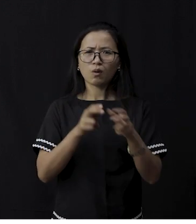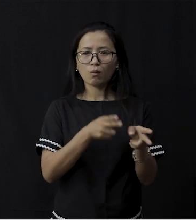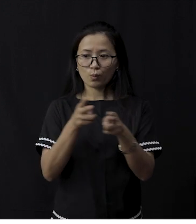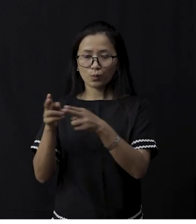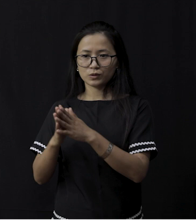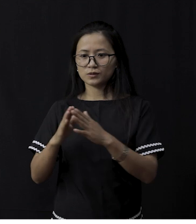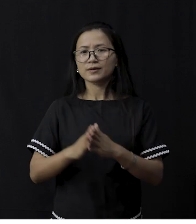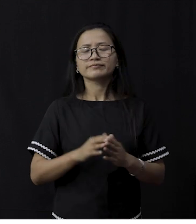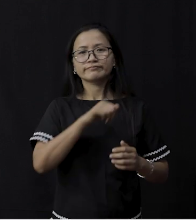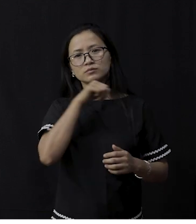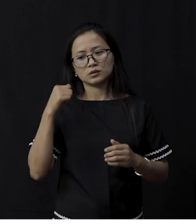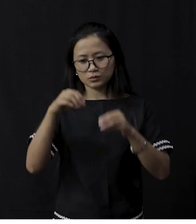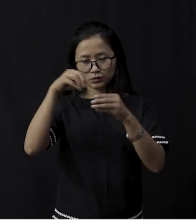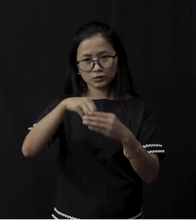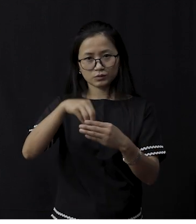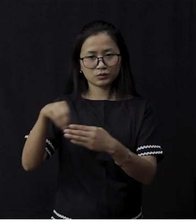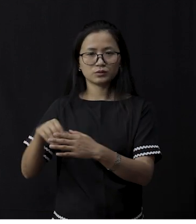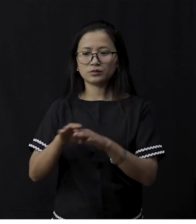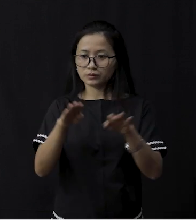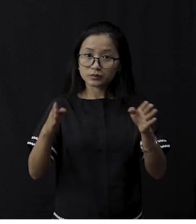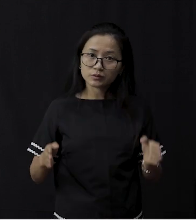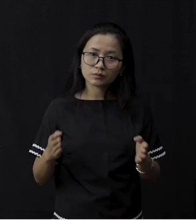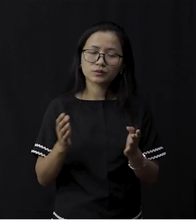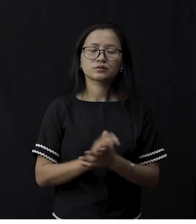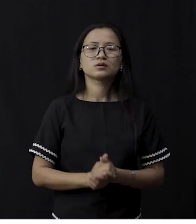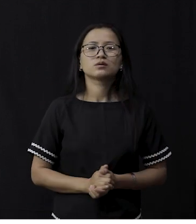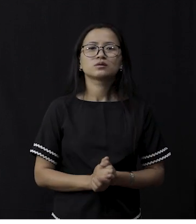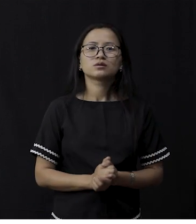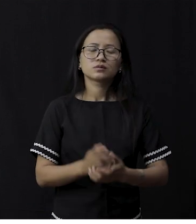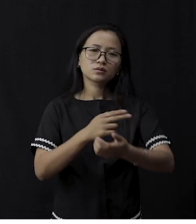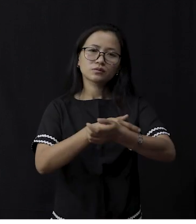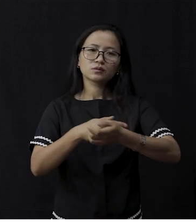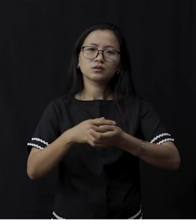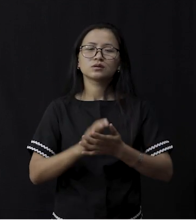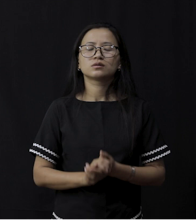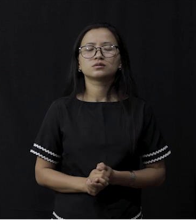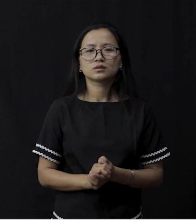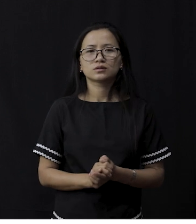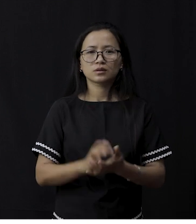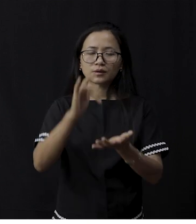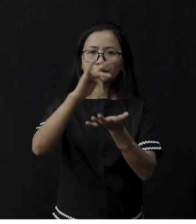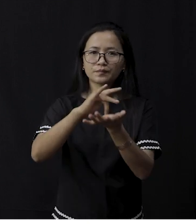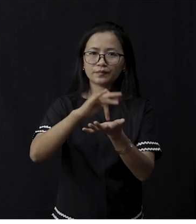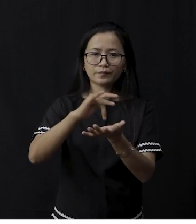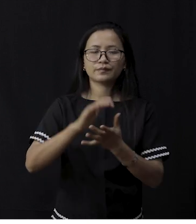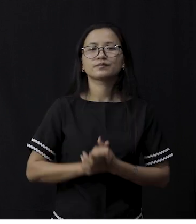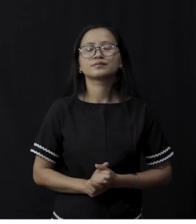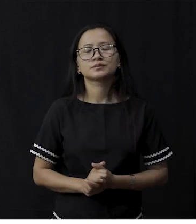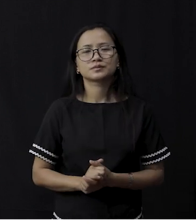remember, this again is a noun. Why? Because it's a name of a place.